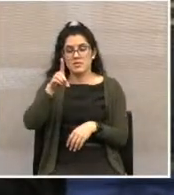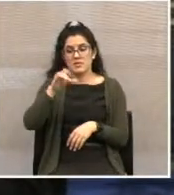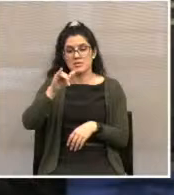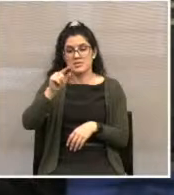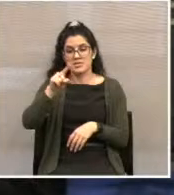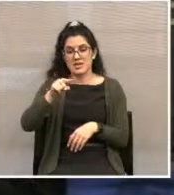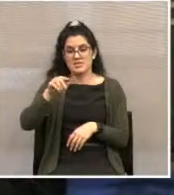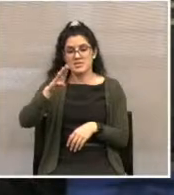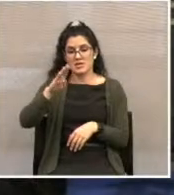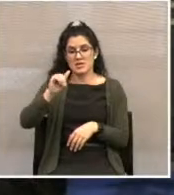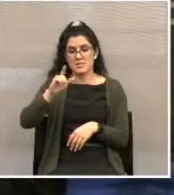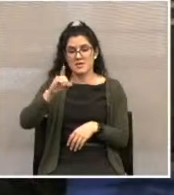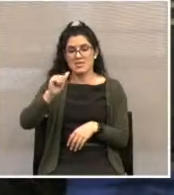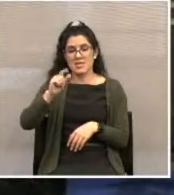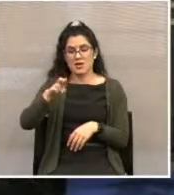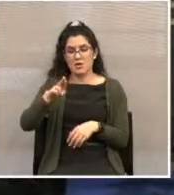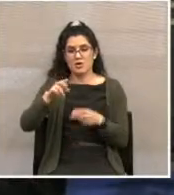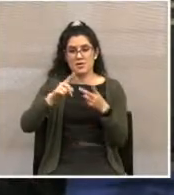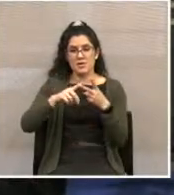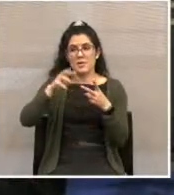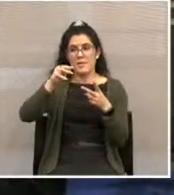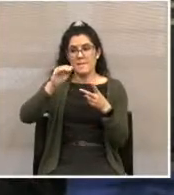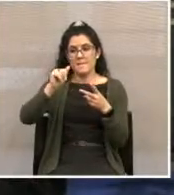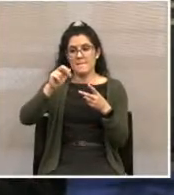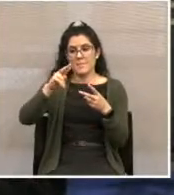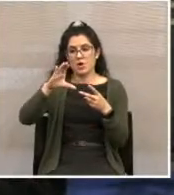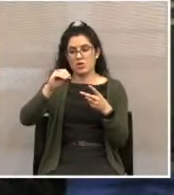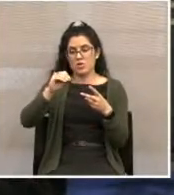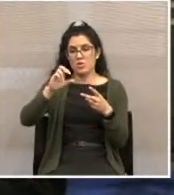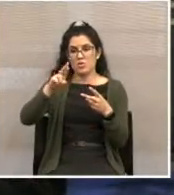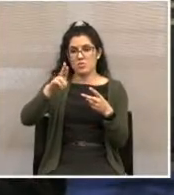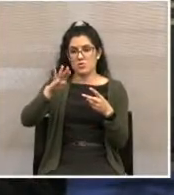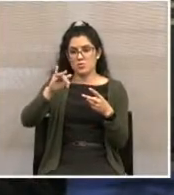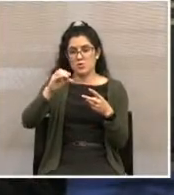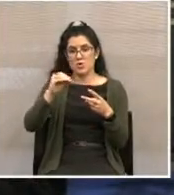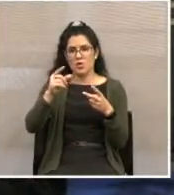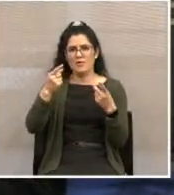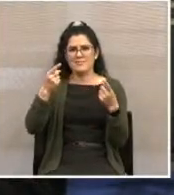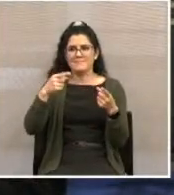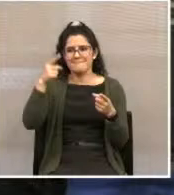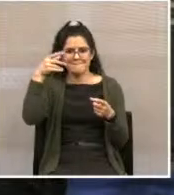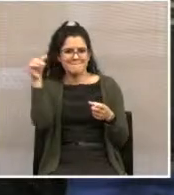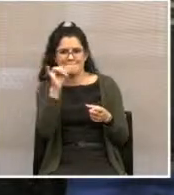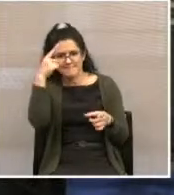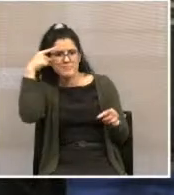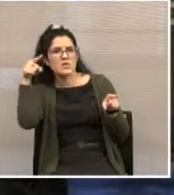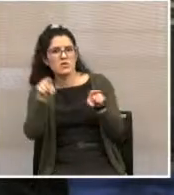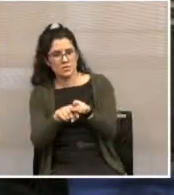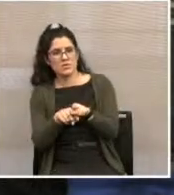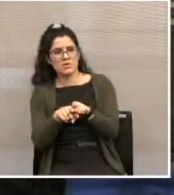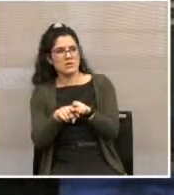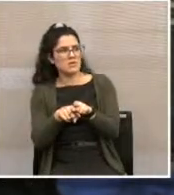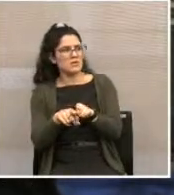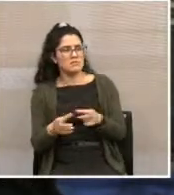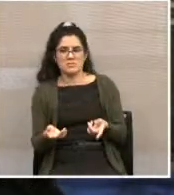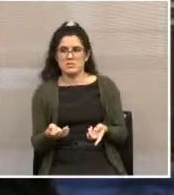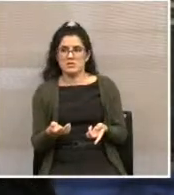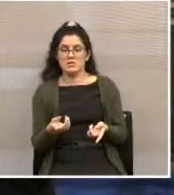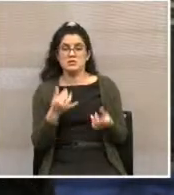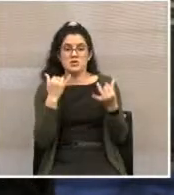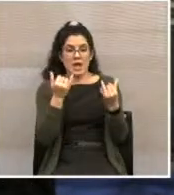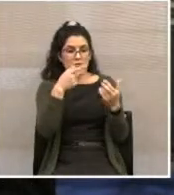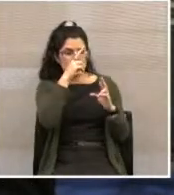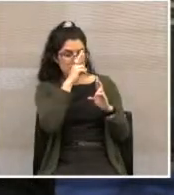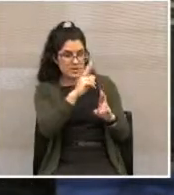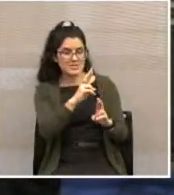Rubio, local Spanish media outlets, saying that because we are requesting oversight while respecting